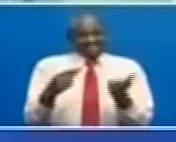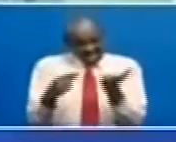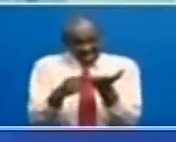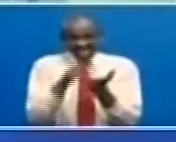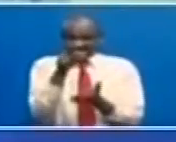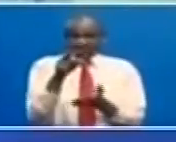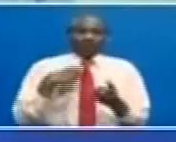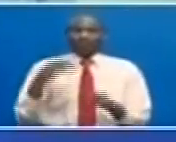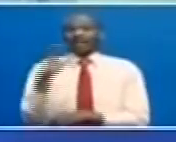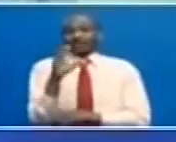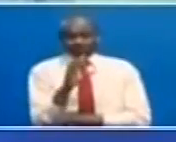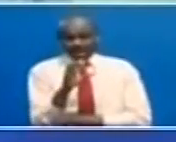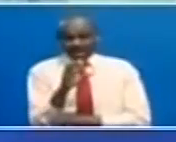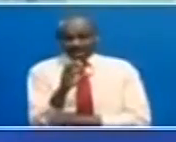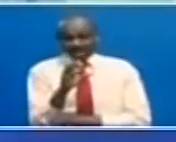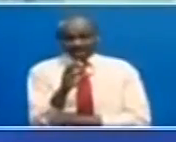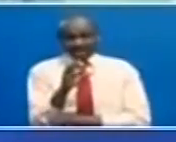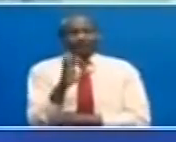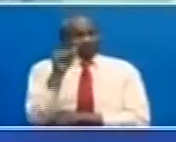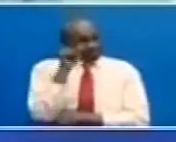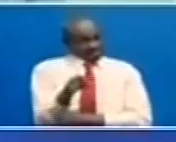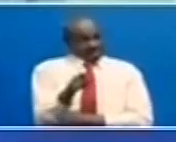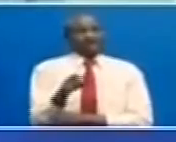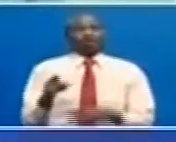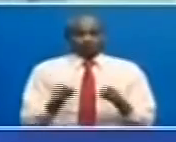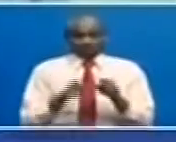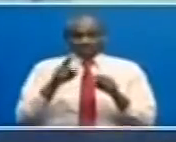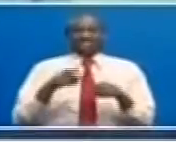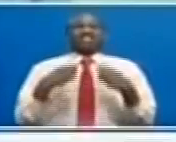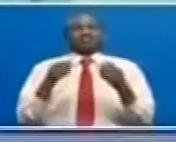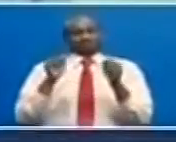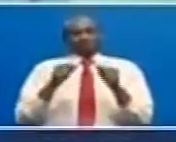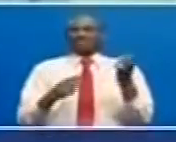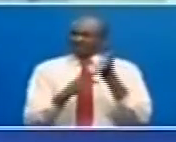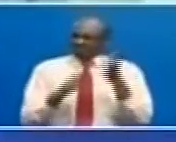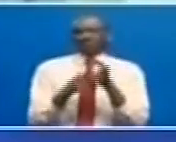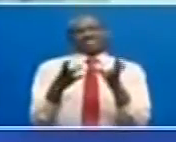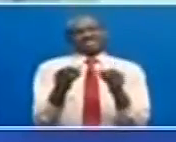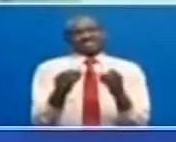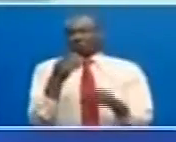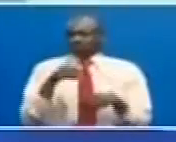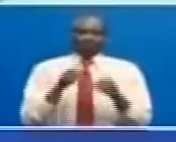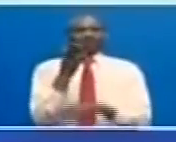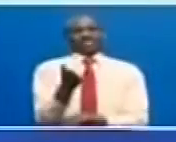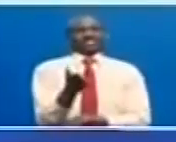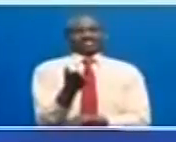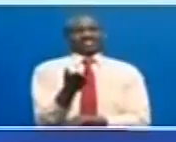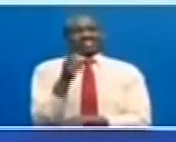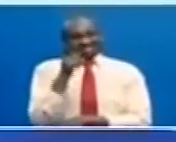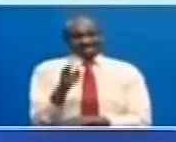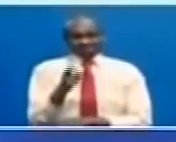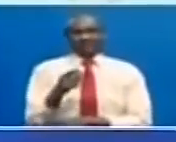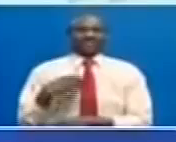the customer. In addition to that, it makes it more reliable technology for us to depend on, because it's a